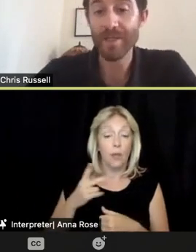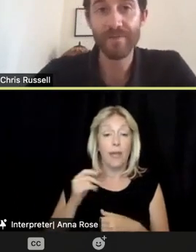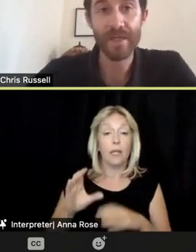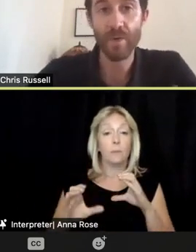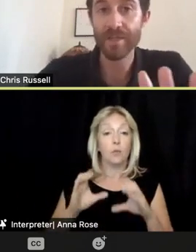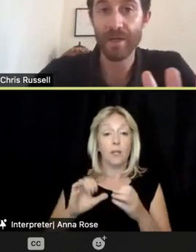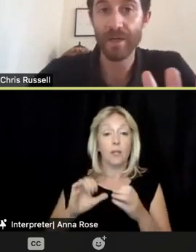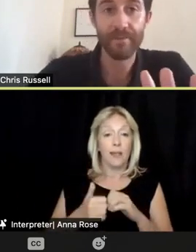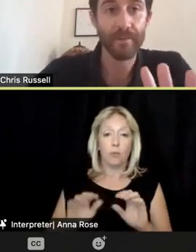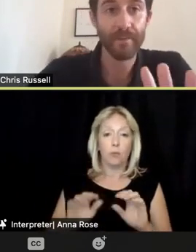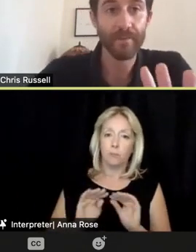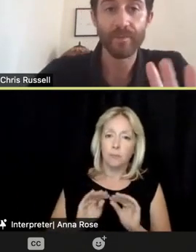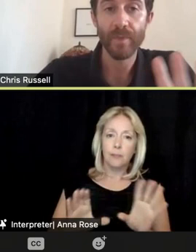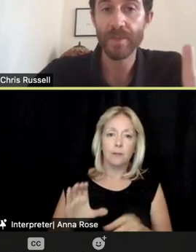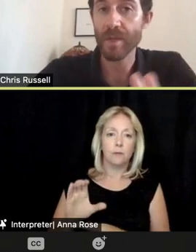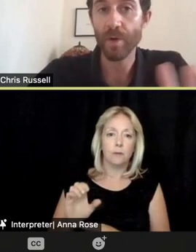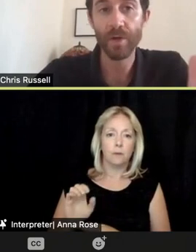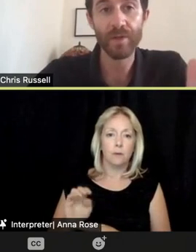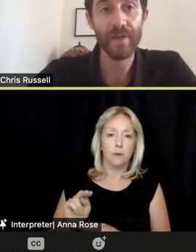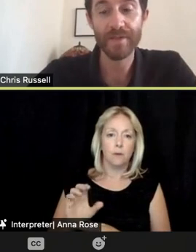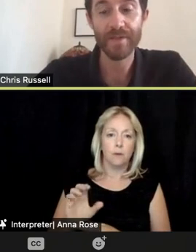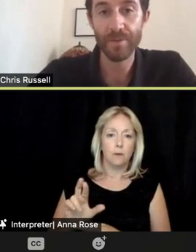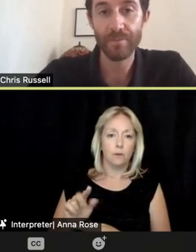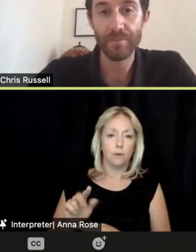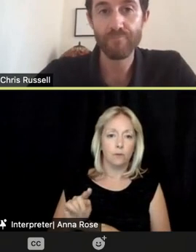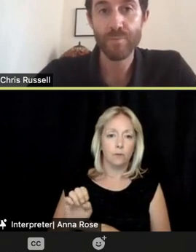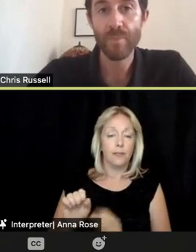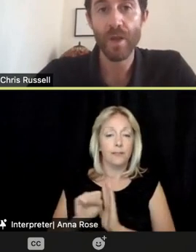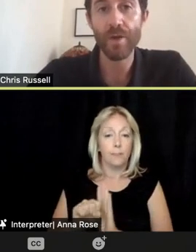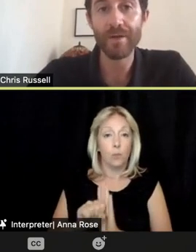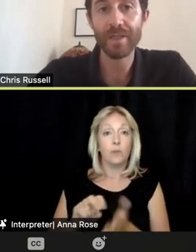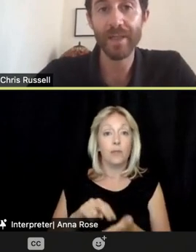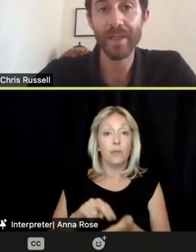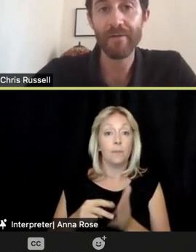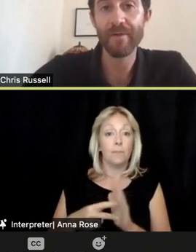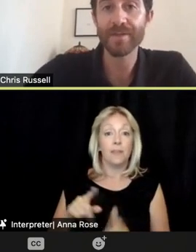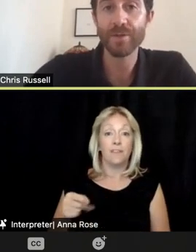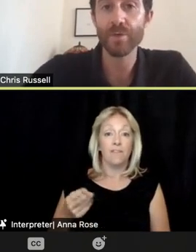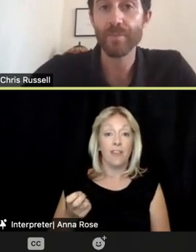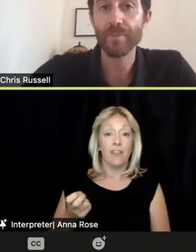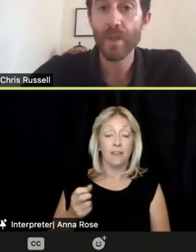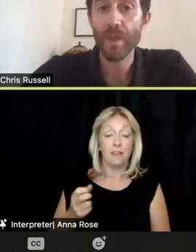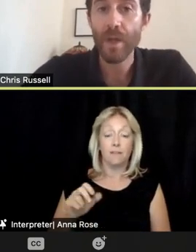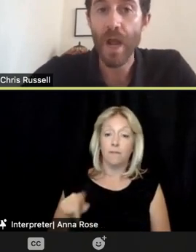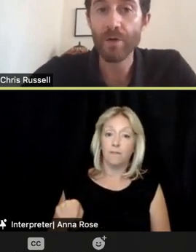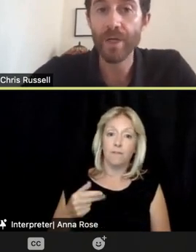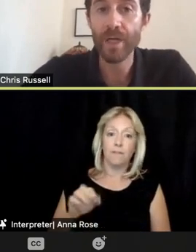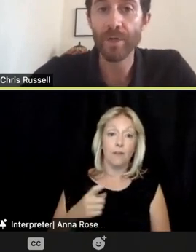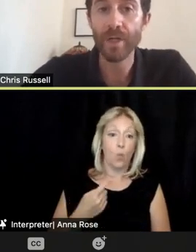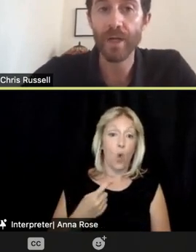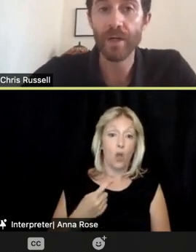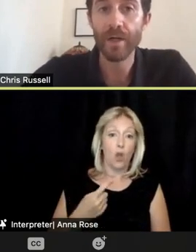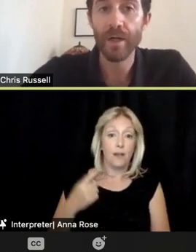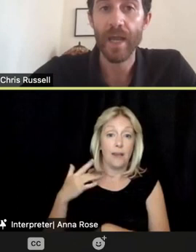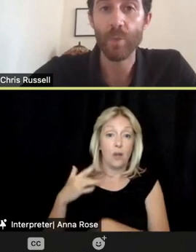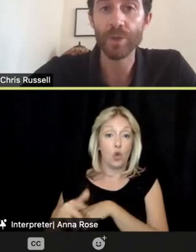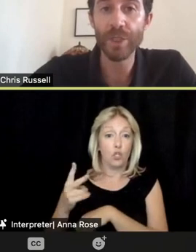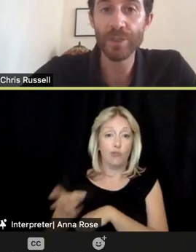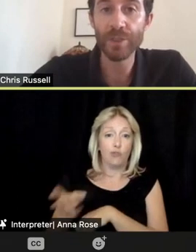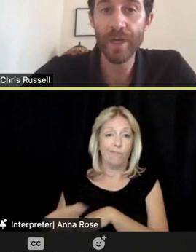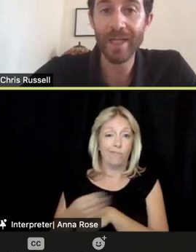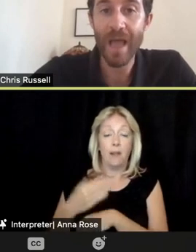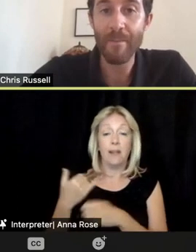skip all this phase 1 stuff, skip early phase 2, go down to late phase 2, concrete communicator.